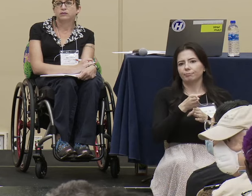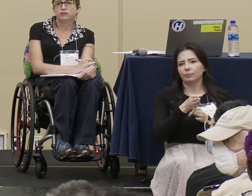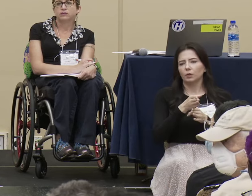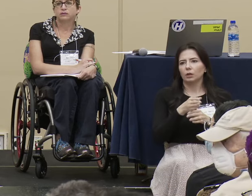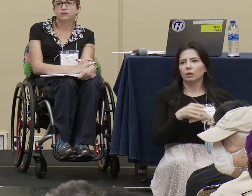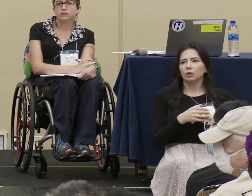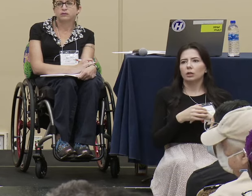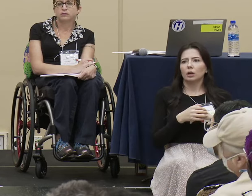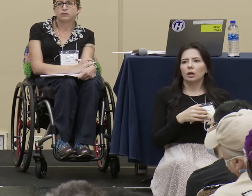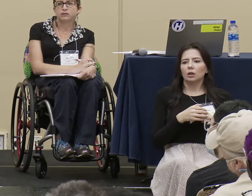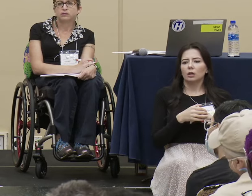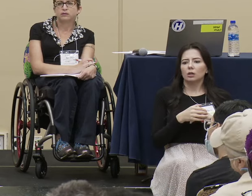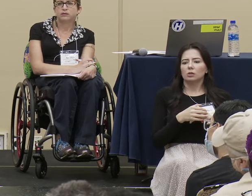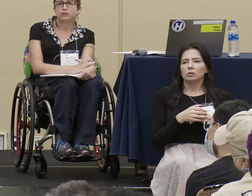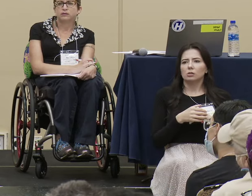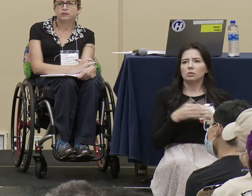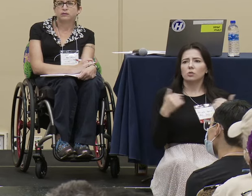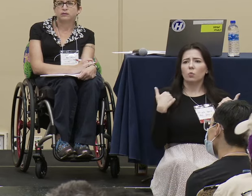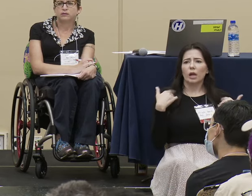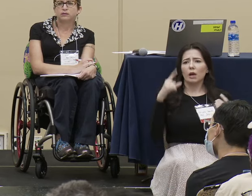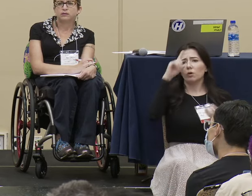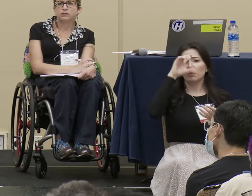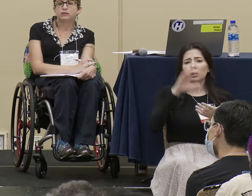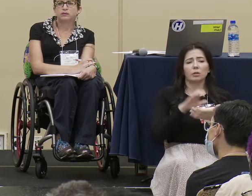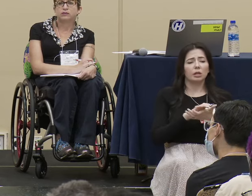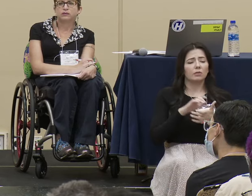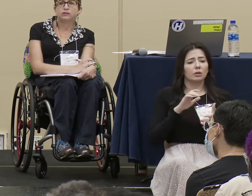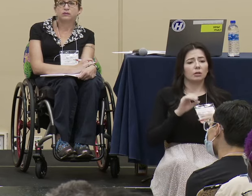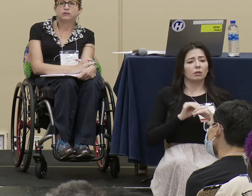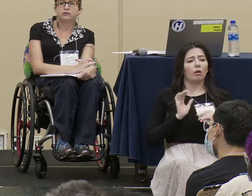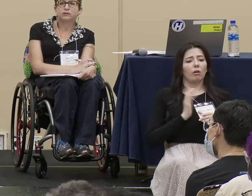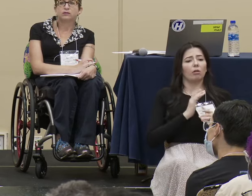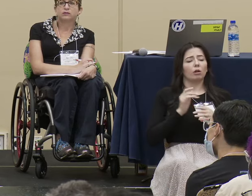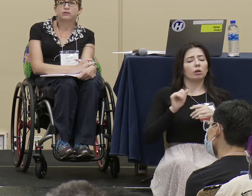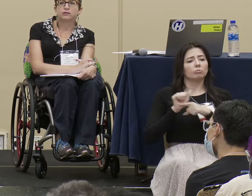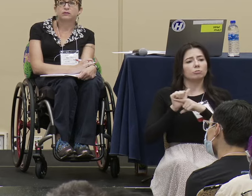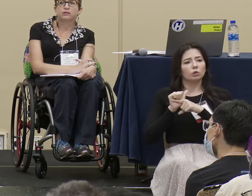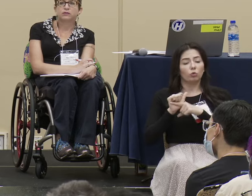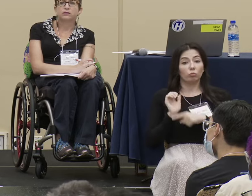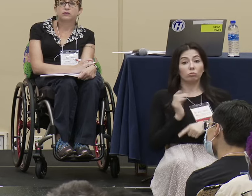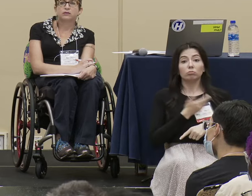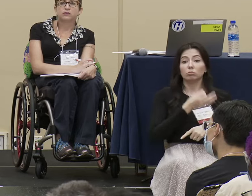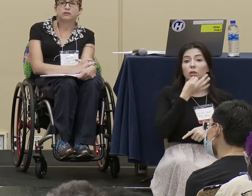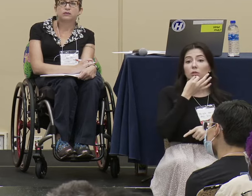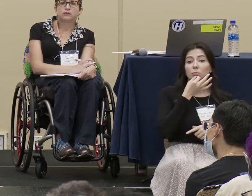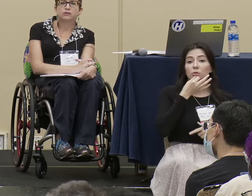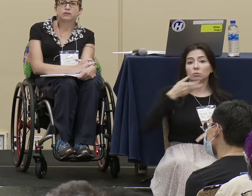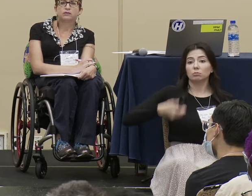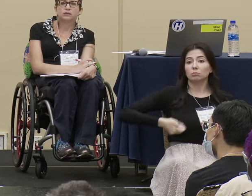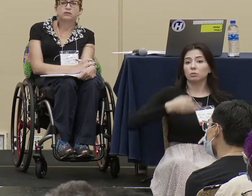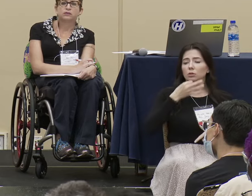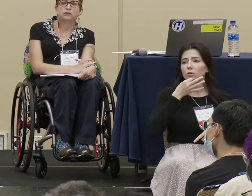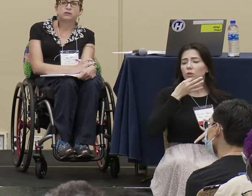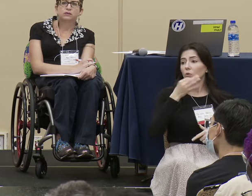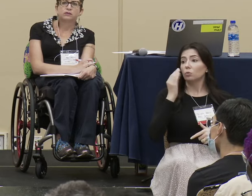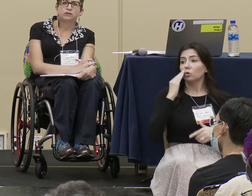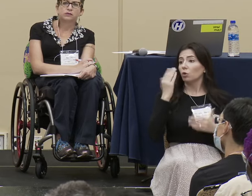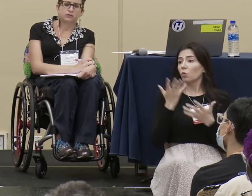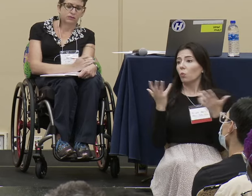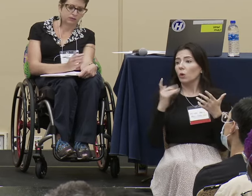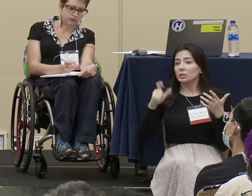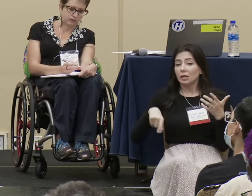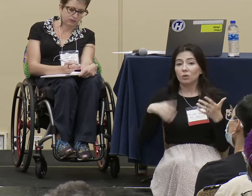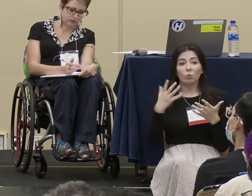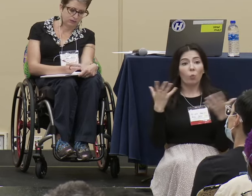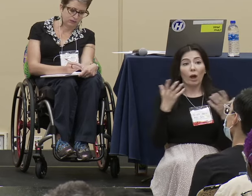have a belief within our training that we are the experts. We know what's needed, what everyone needs. But